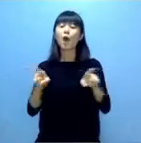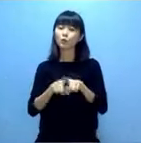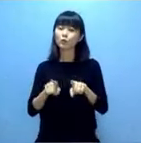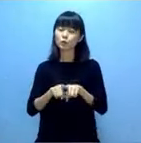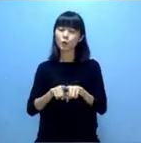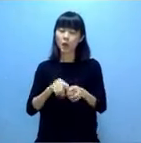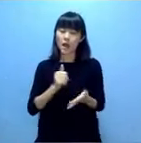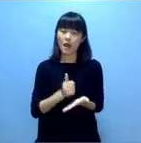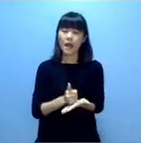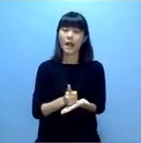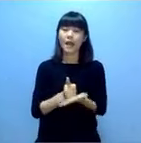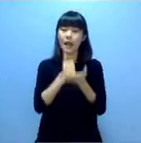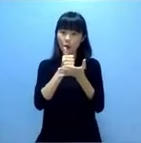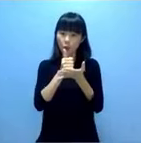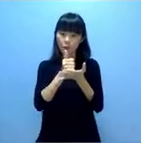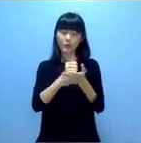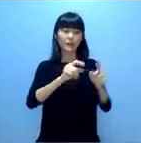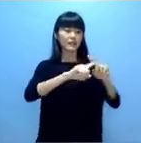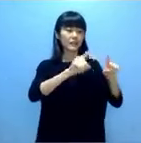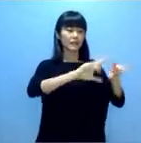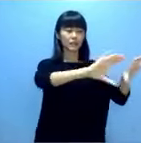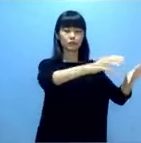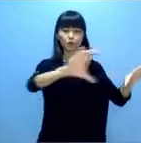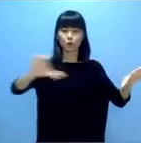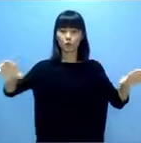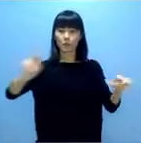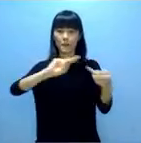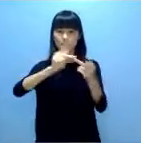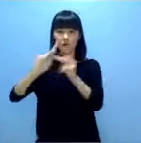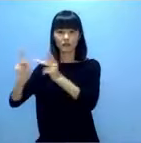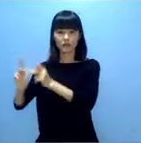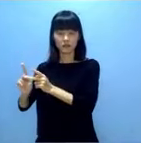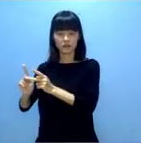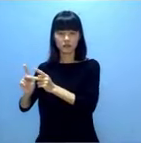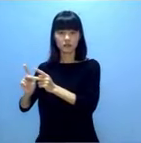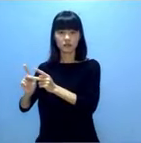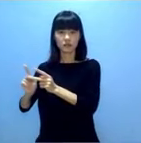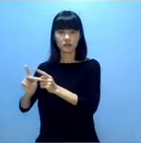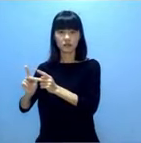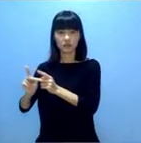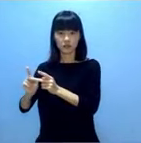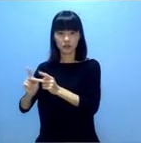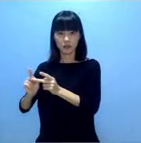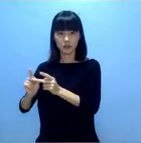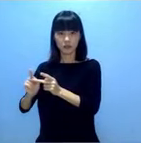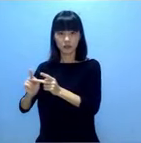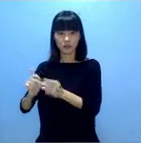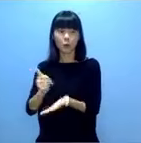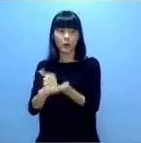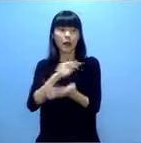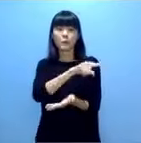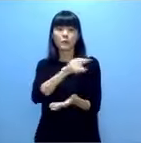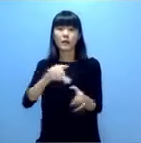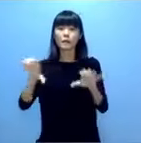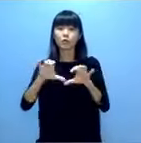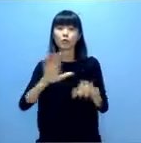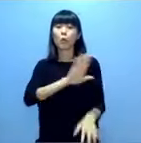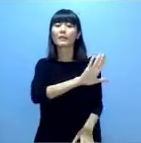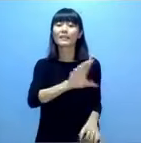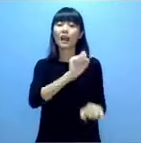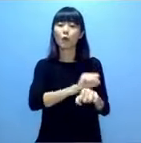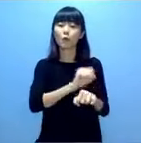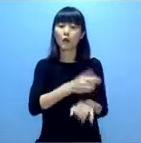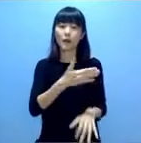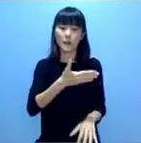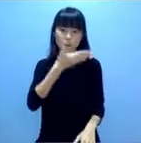the stakeholders and the partners that we work with be able to do their work better, right, based on what we have been